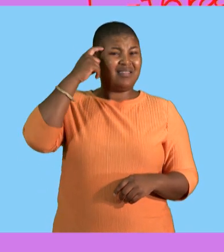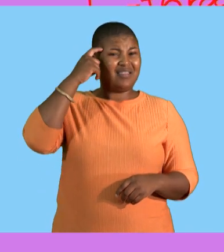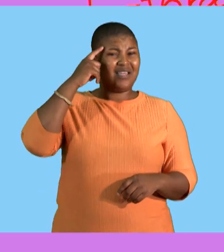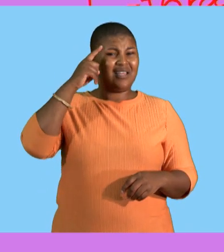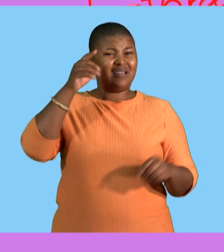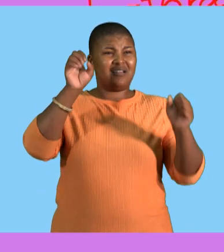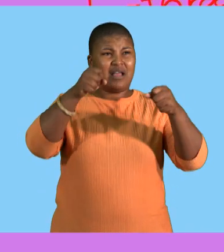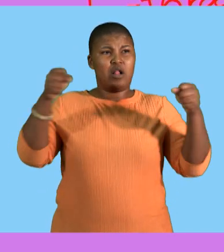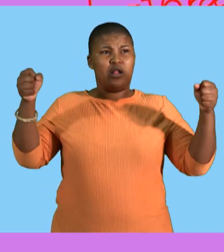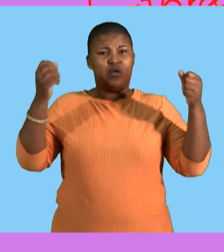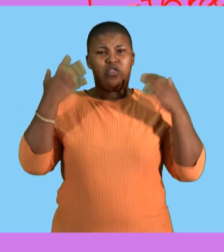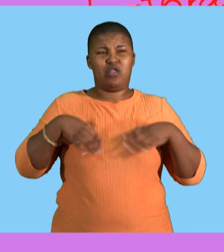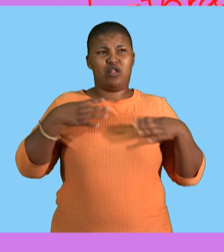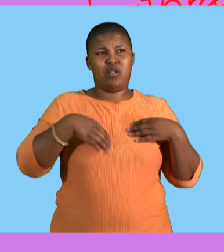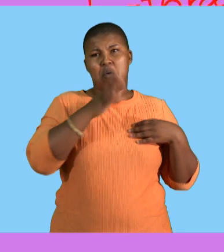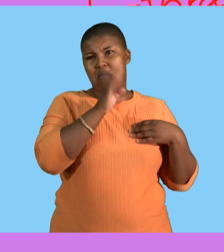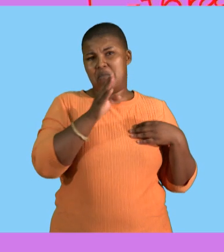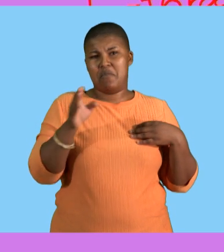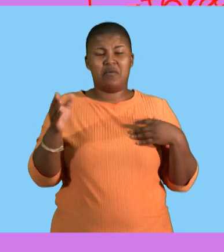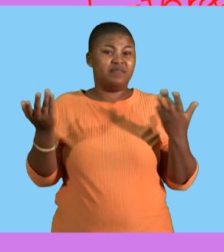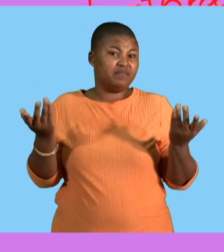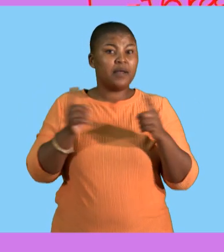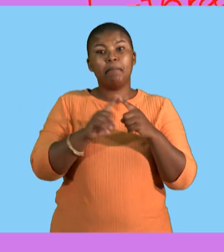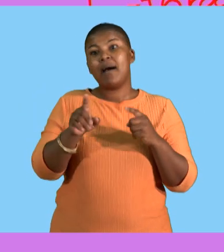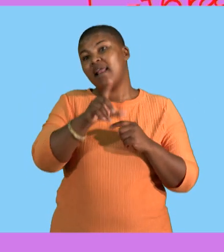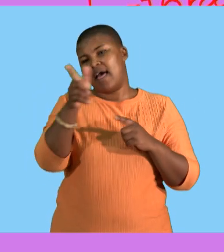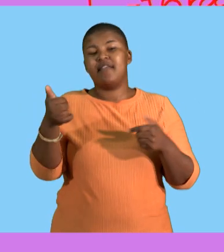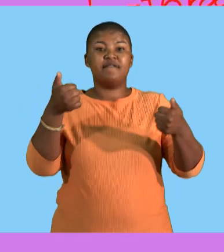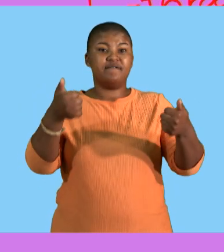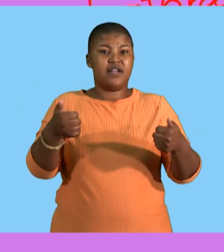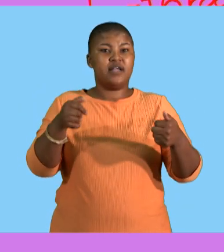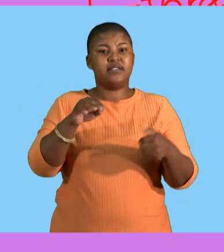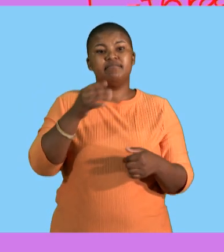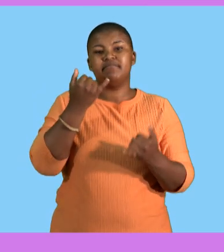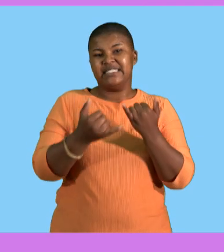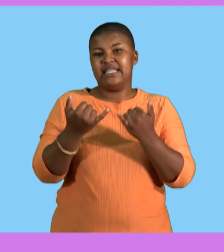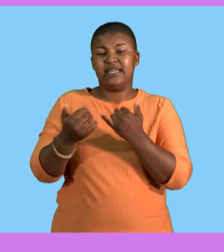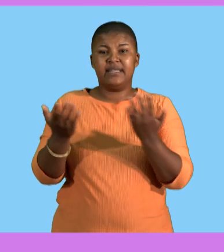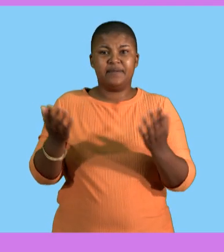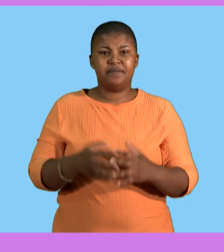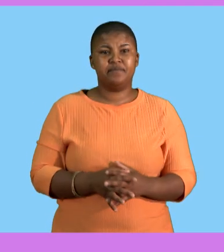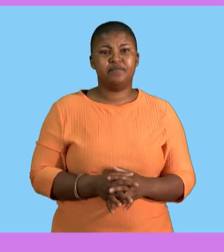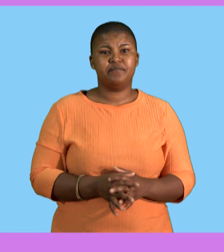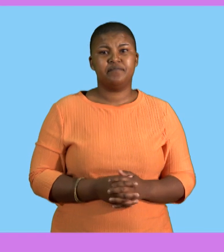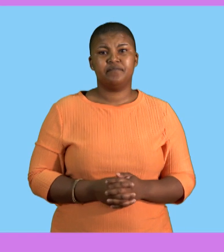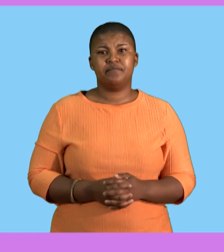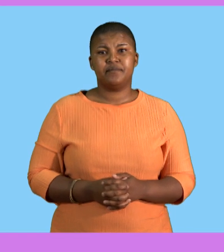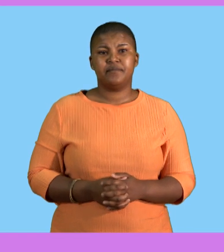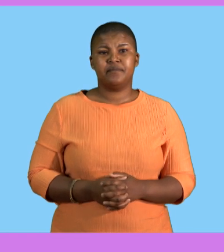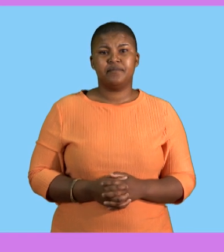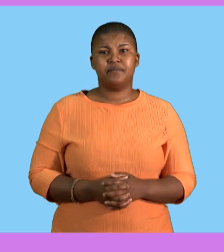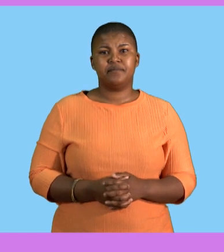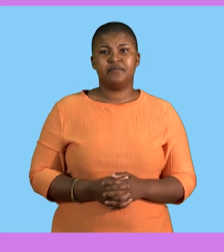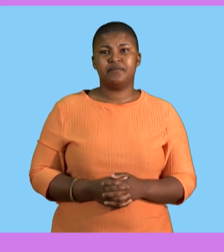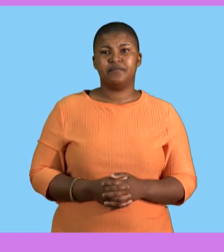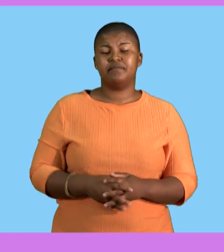walk-in closet, but he didn't specify. And that is then the mistakes. The side elevation